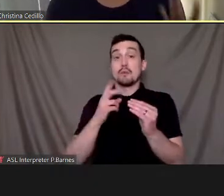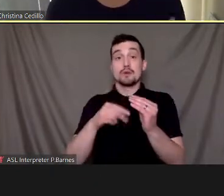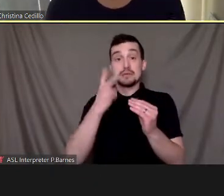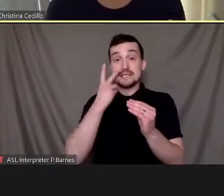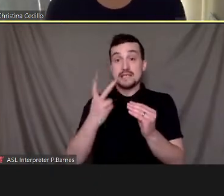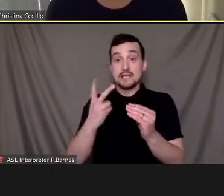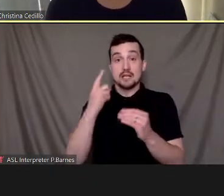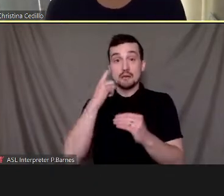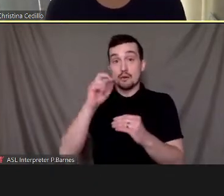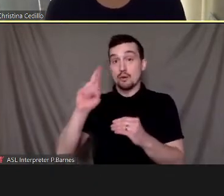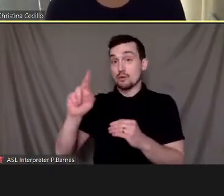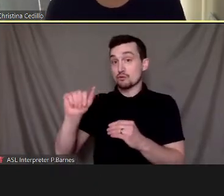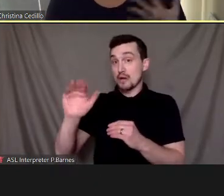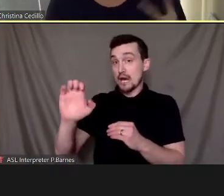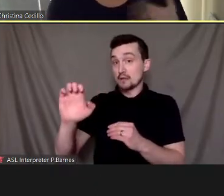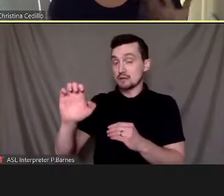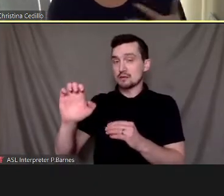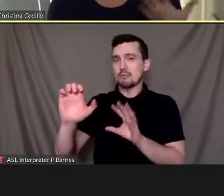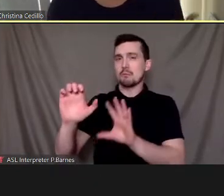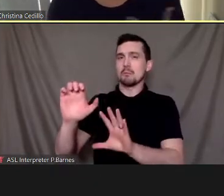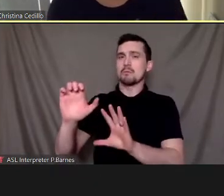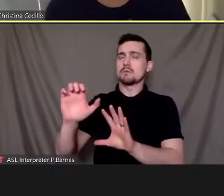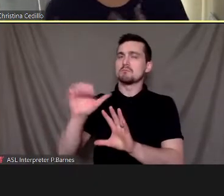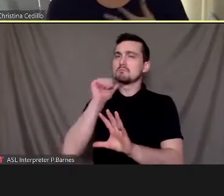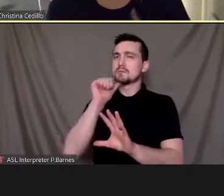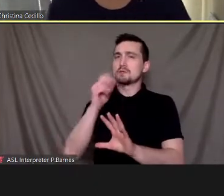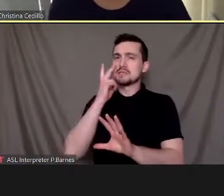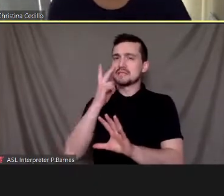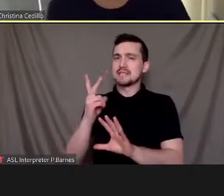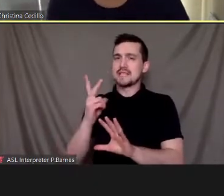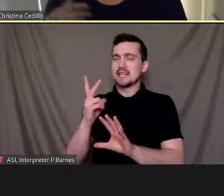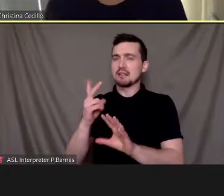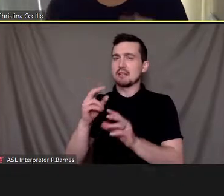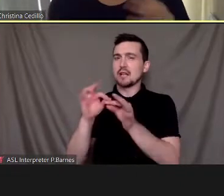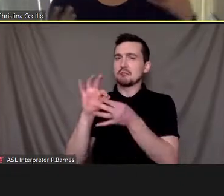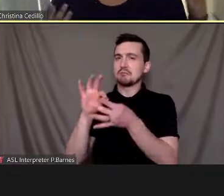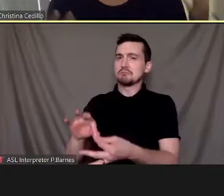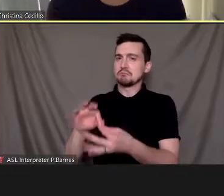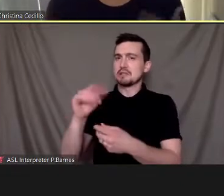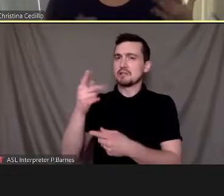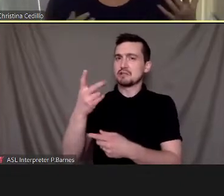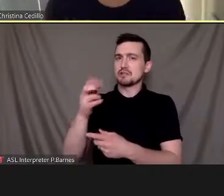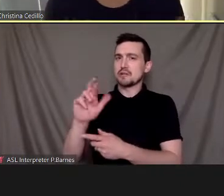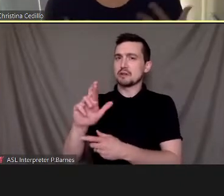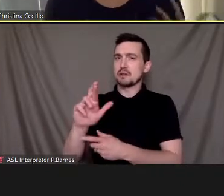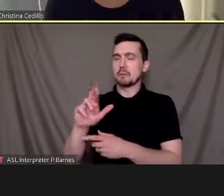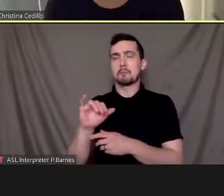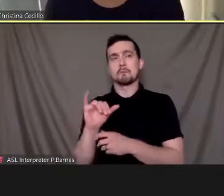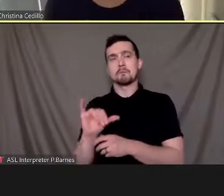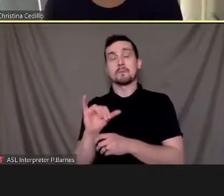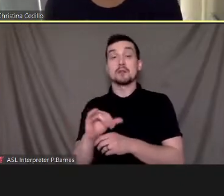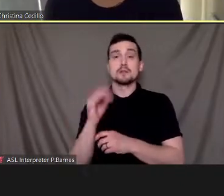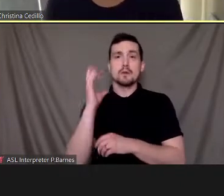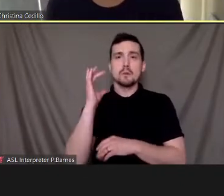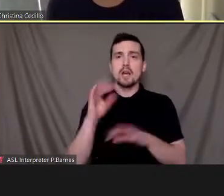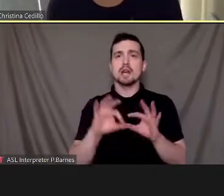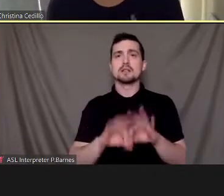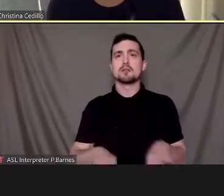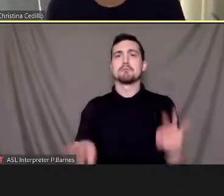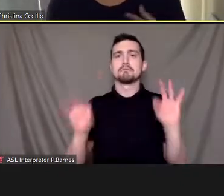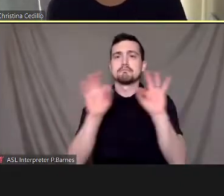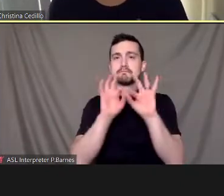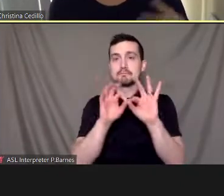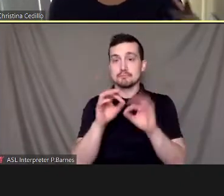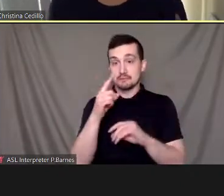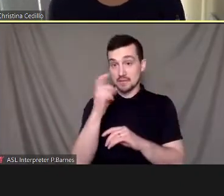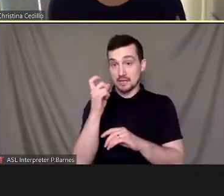of race, you don't necessarily see it in terms of gender. And so the reason why this matters, and the